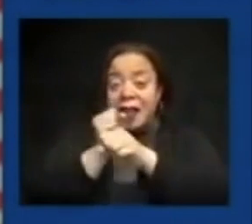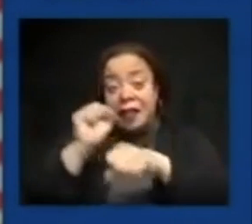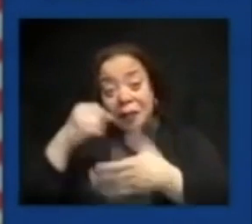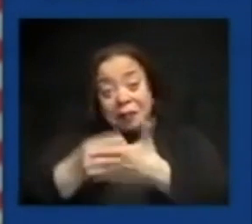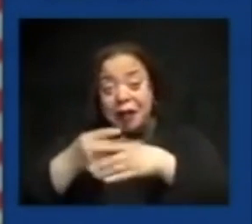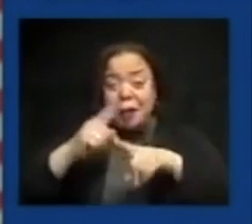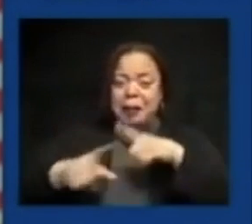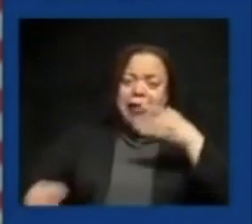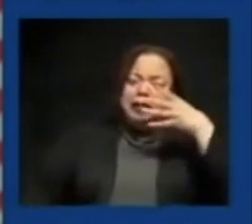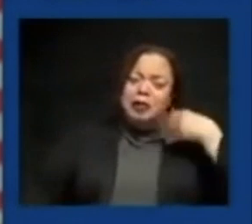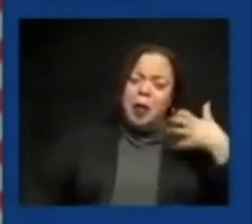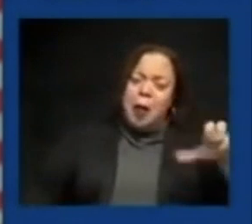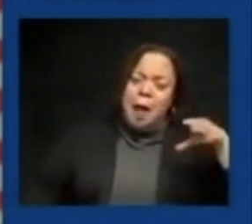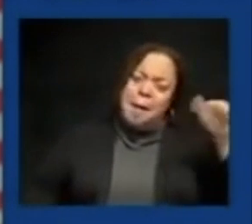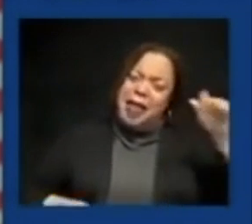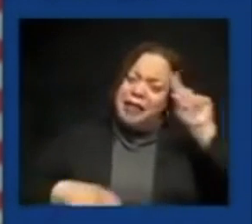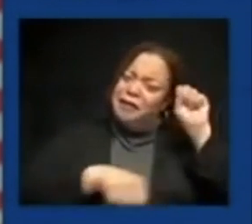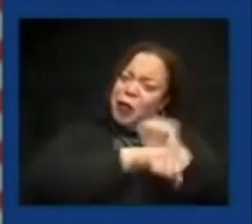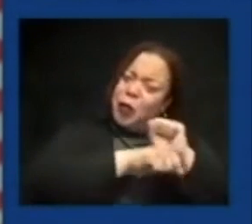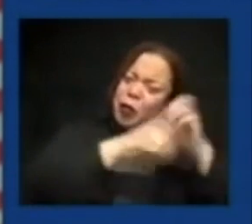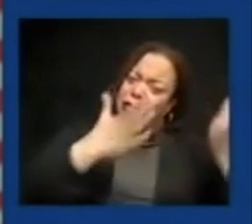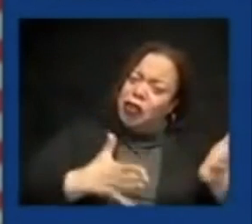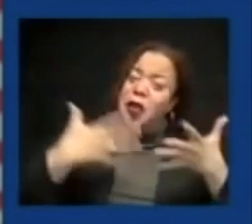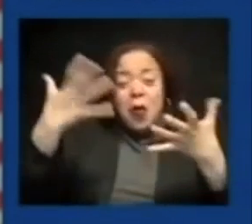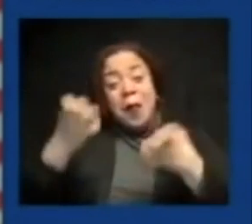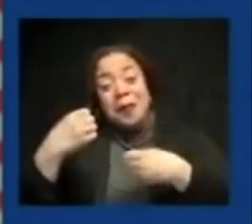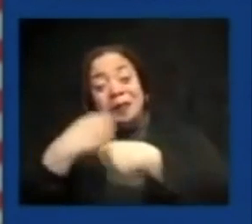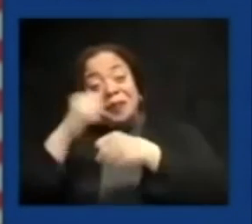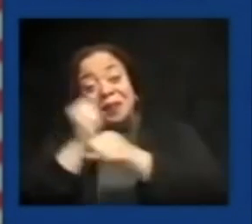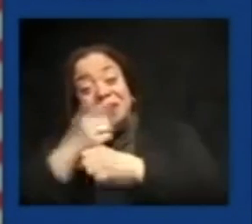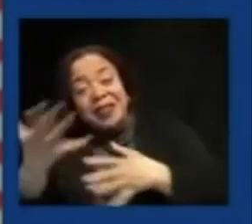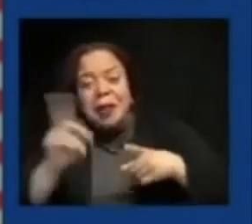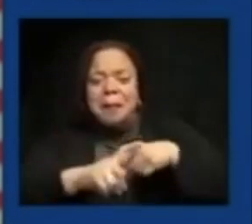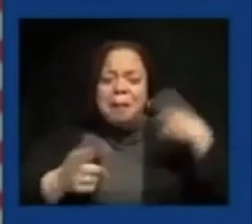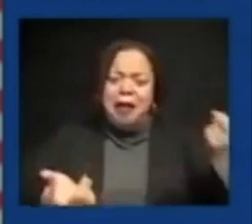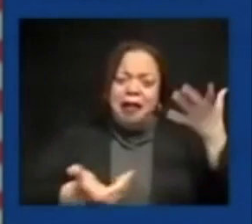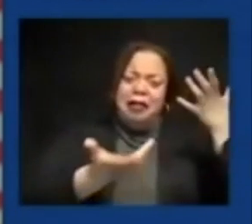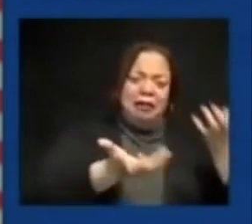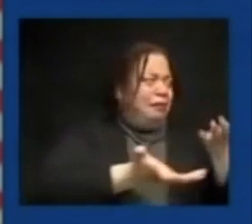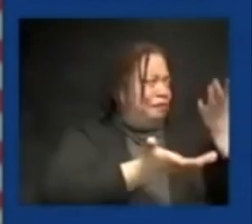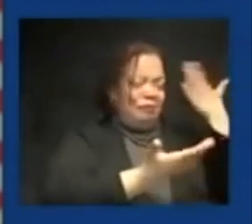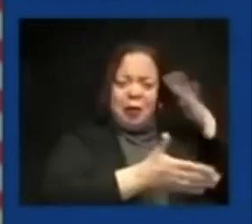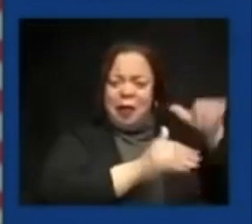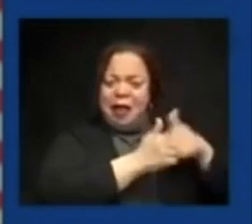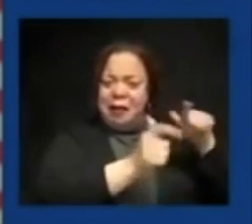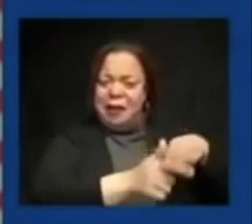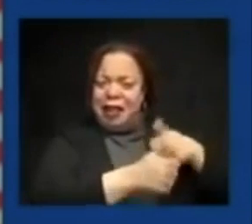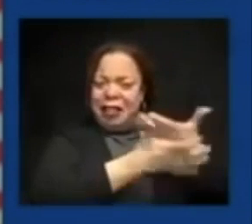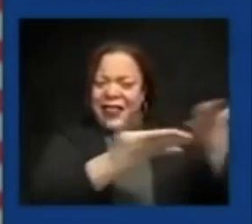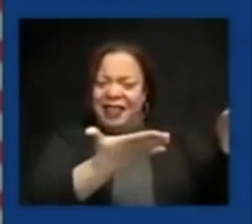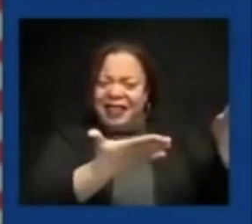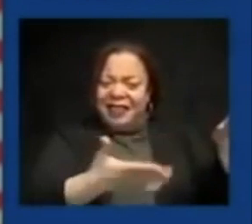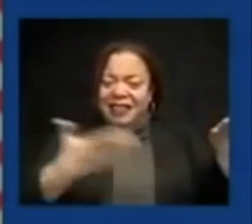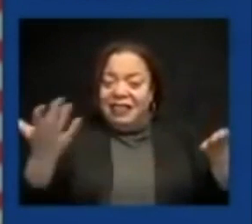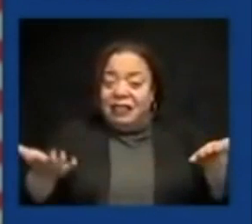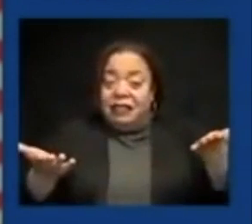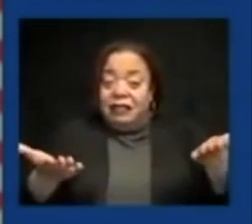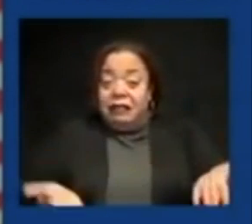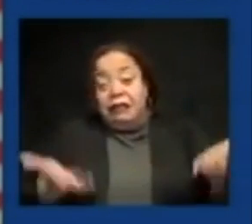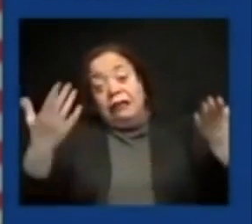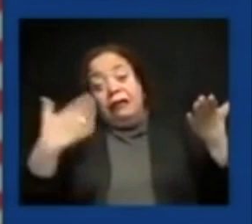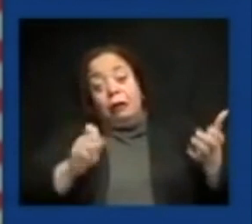pay anybody for doing that work. We want to create jobs, but we don't want it to cost anything, do anything, or be